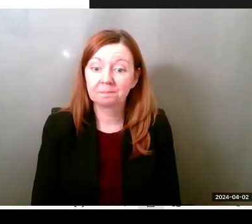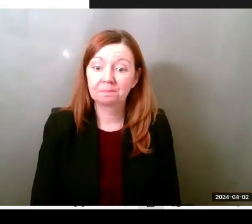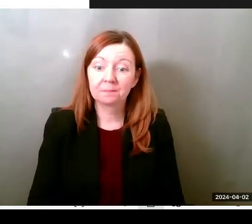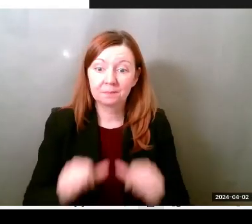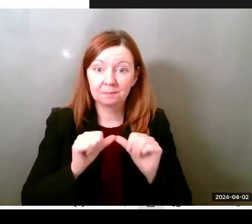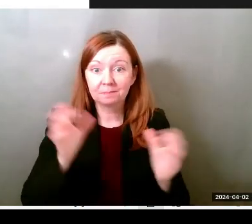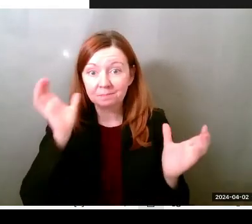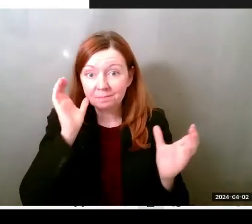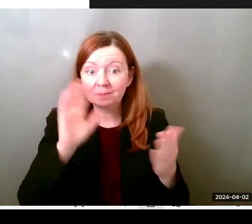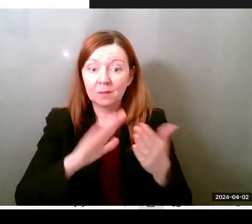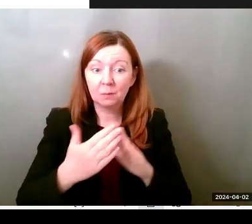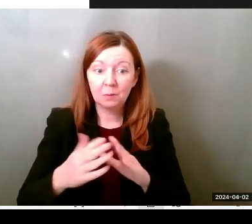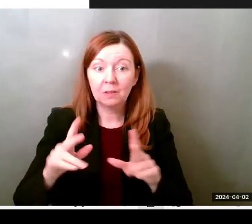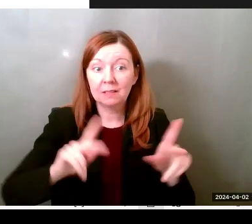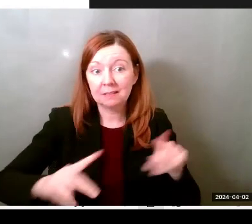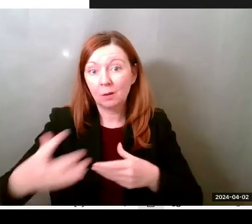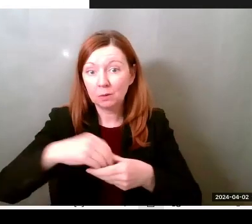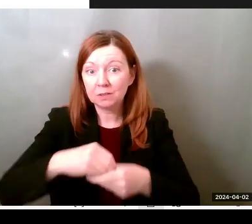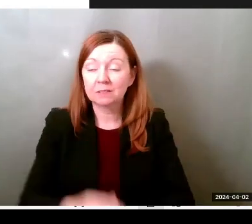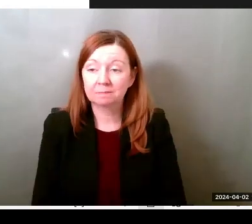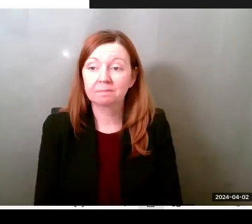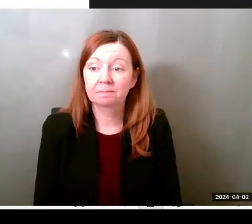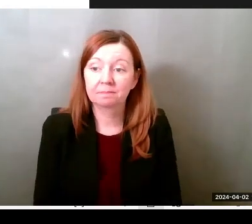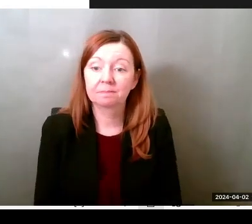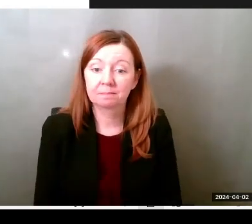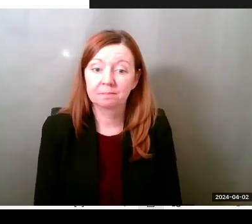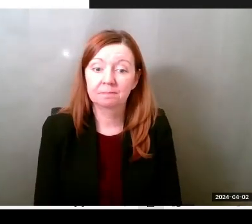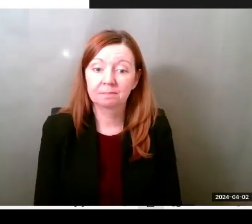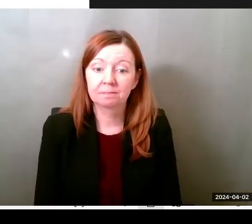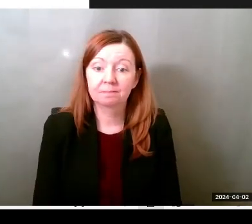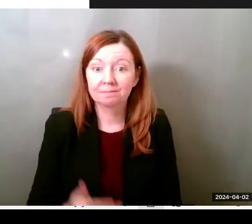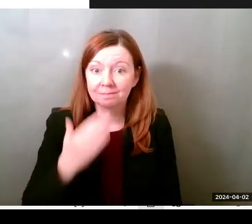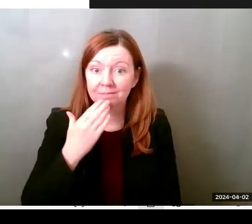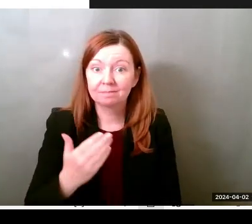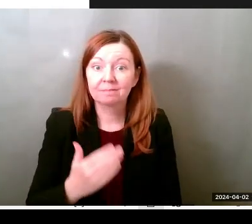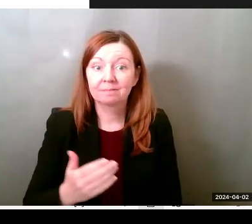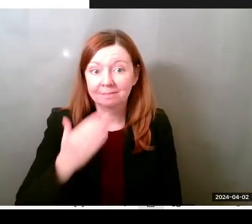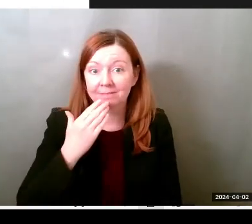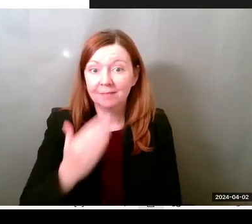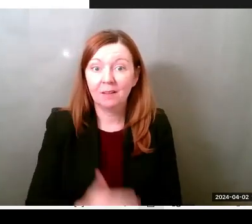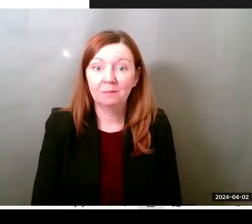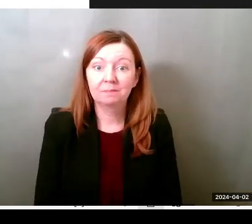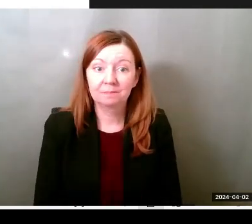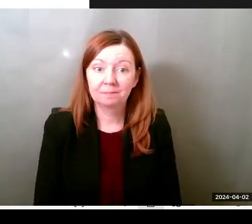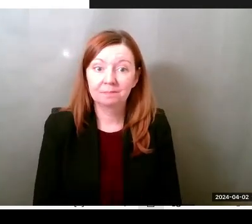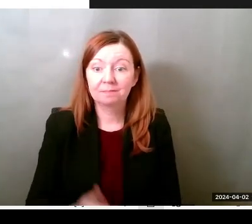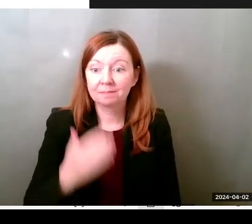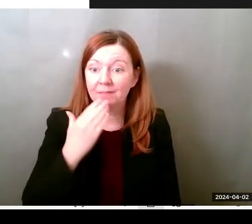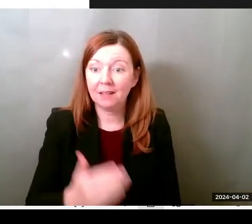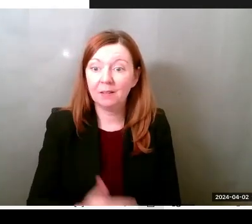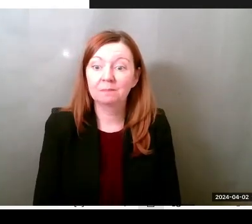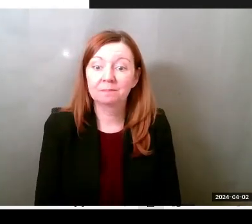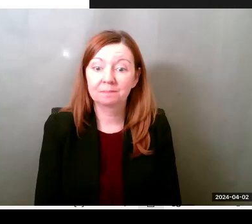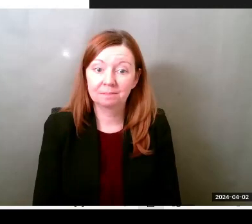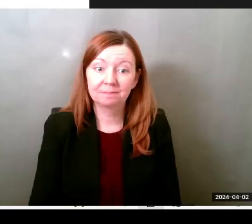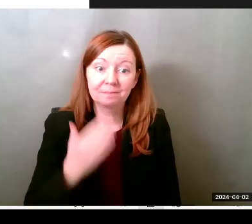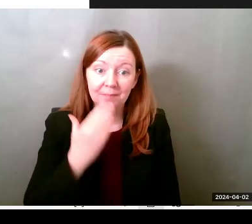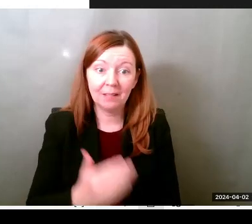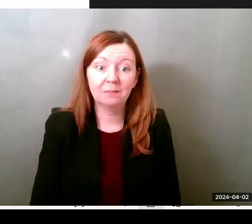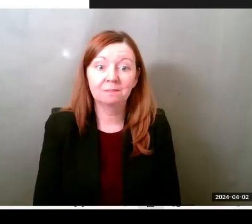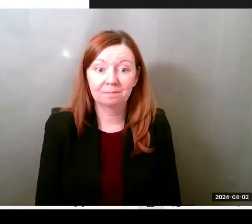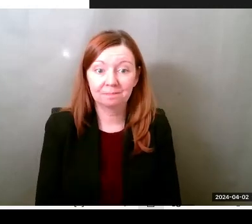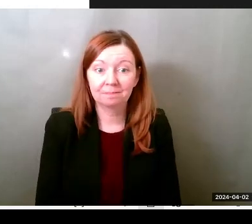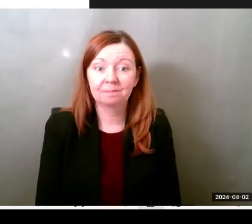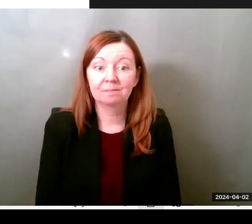Continue to listen to community and stakeholders. You all. Thank you. Thank you. Thank you.